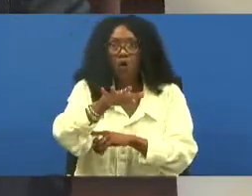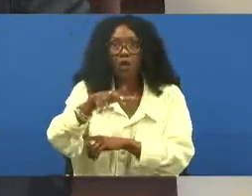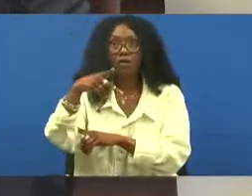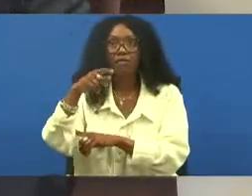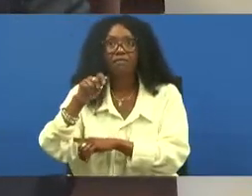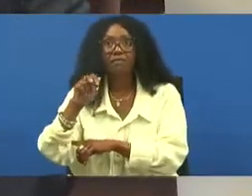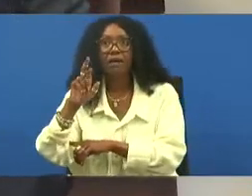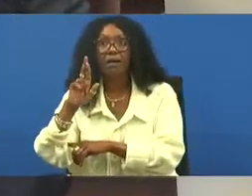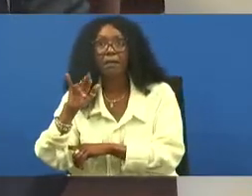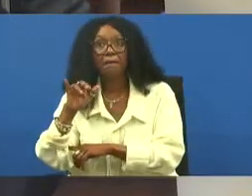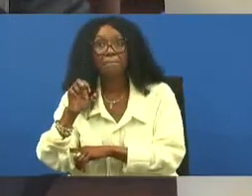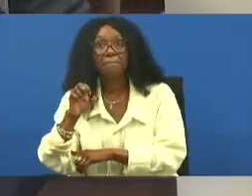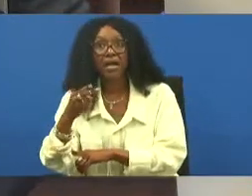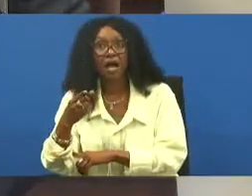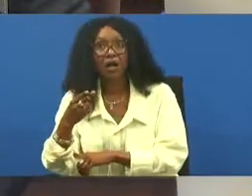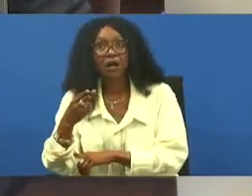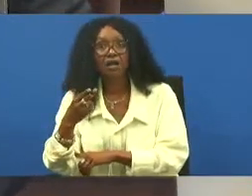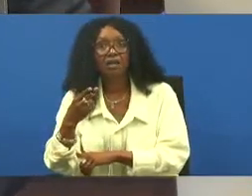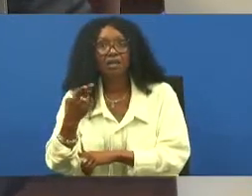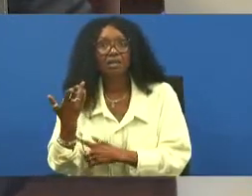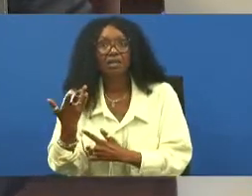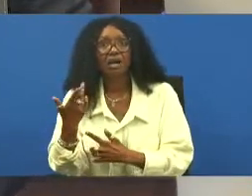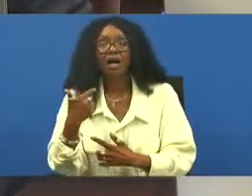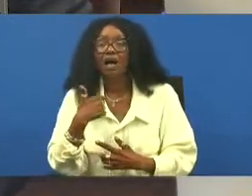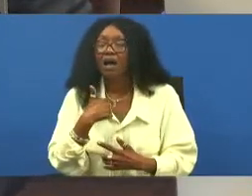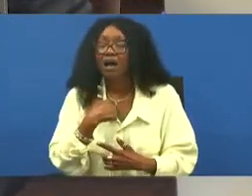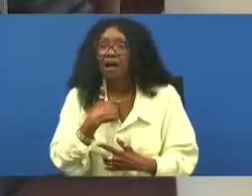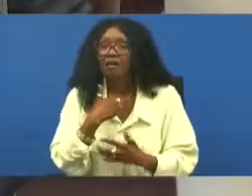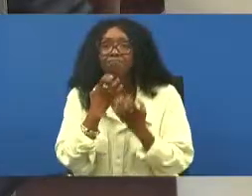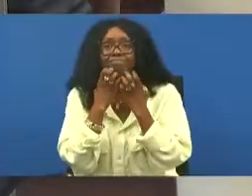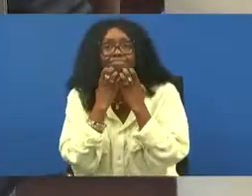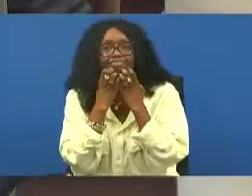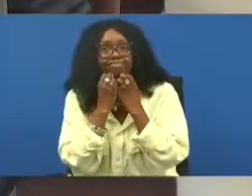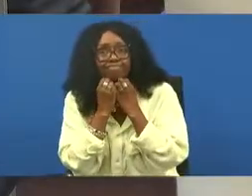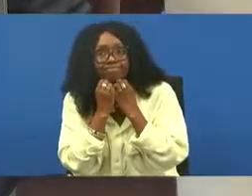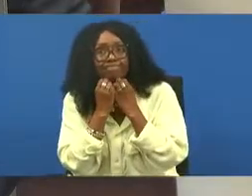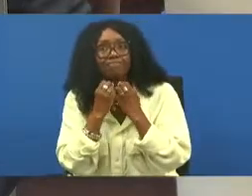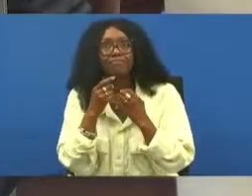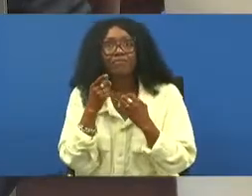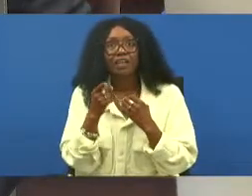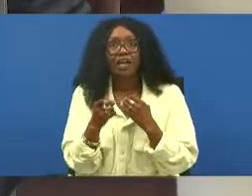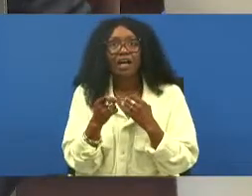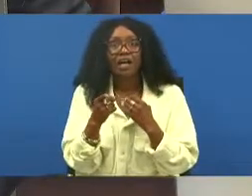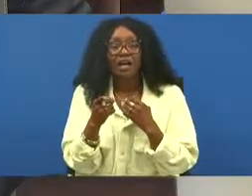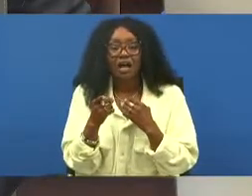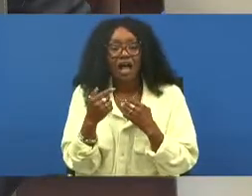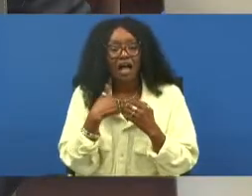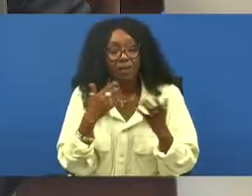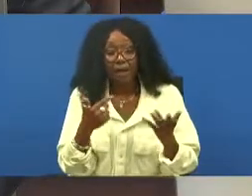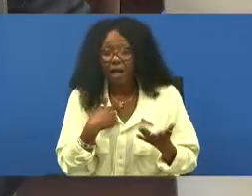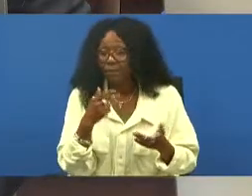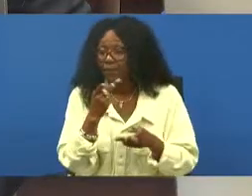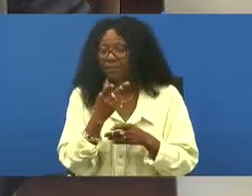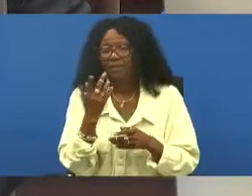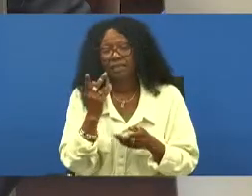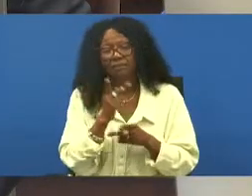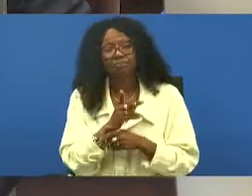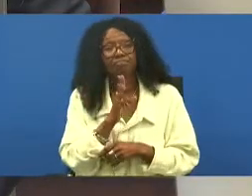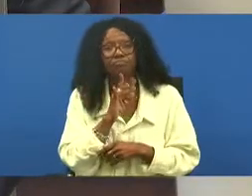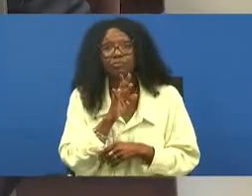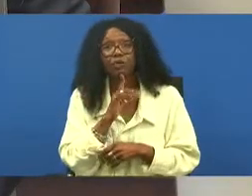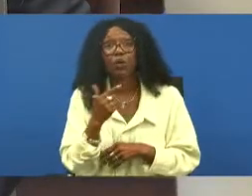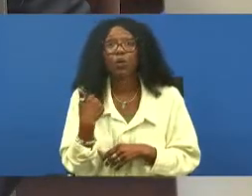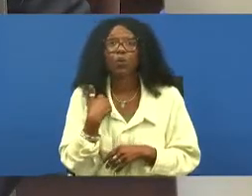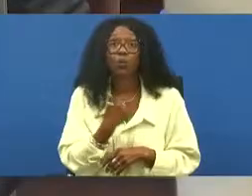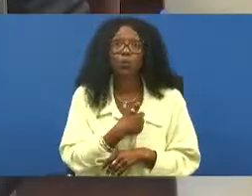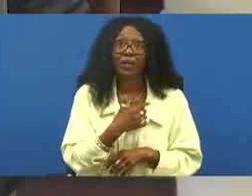Sorry. It's just something I'm very passionate about. I know that keeps thrown up there a lot, and I'm just going to say it. We talk about what we